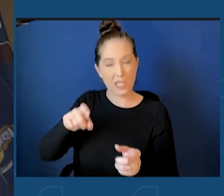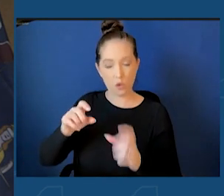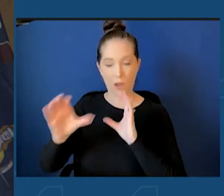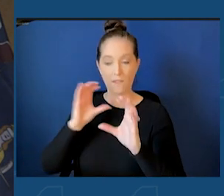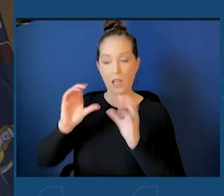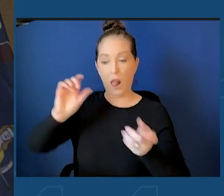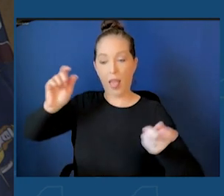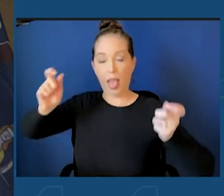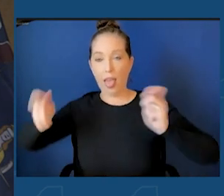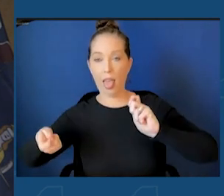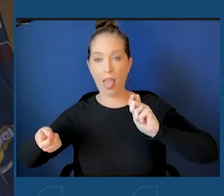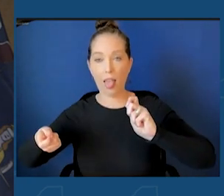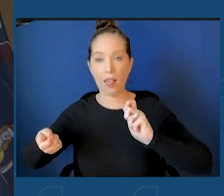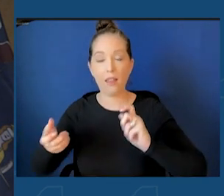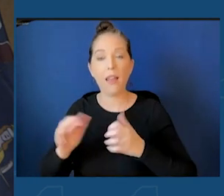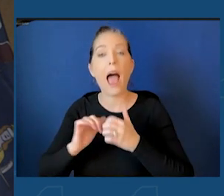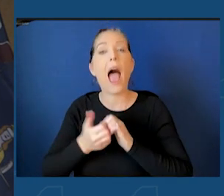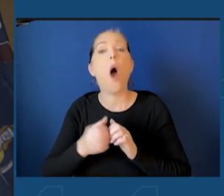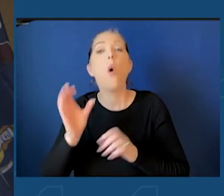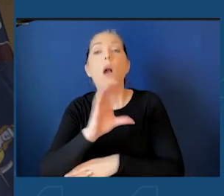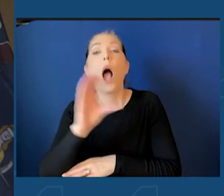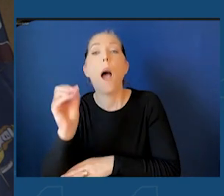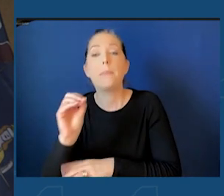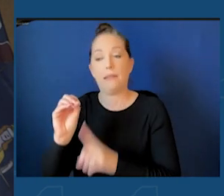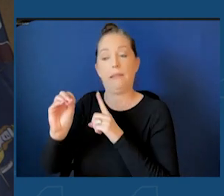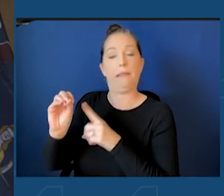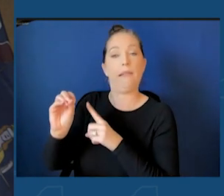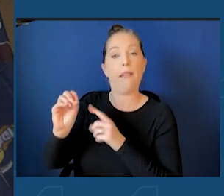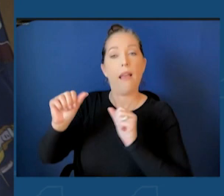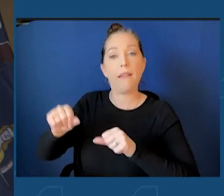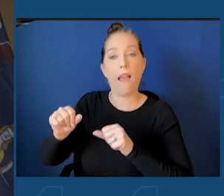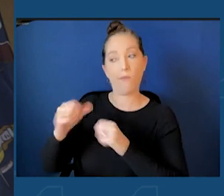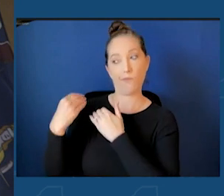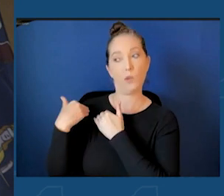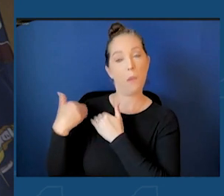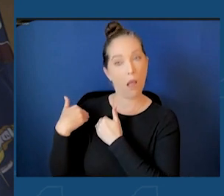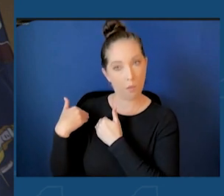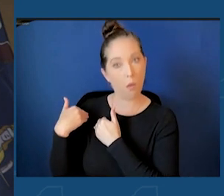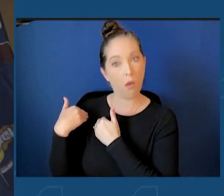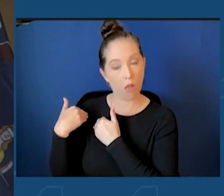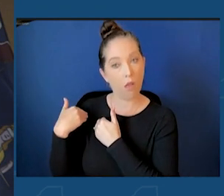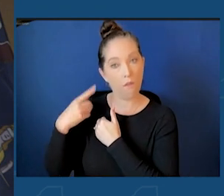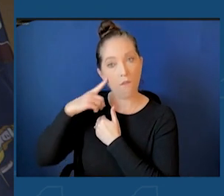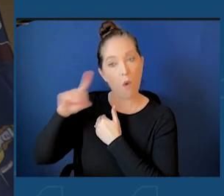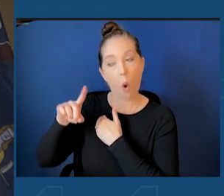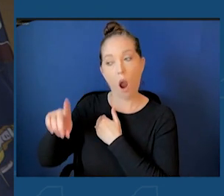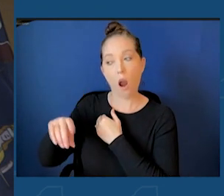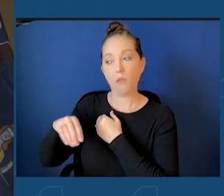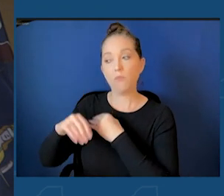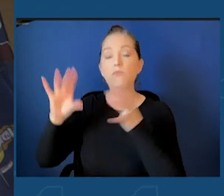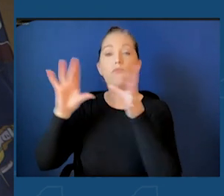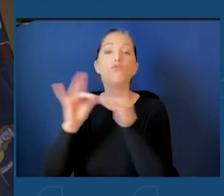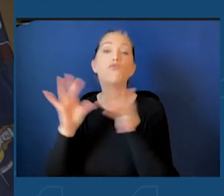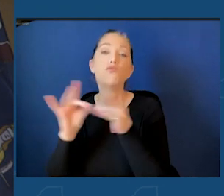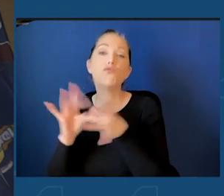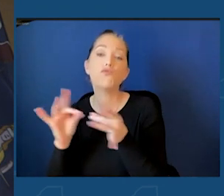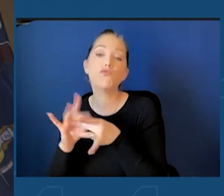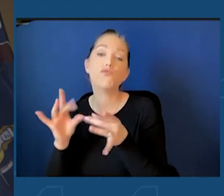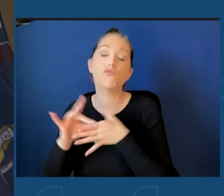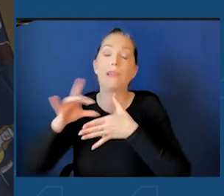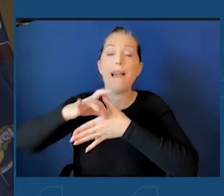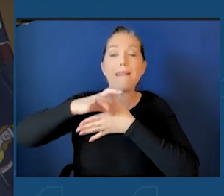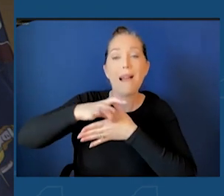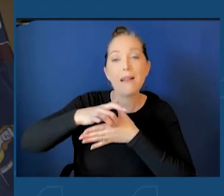can have companies realize their responsibility as well to give out messaging and content and get other people to put